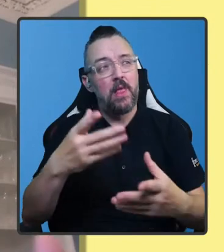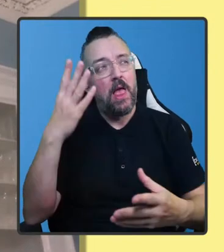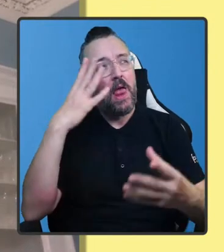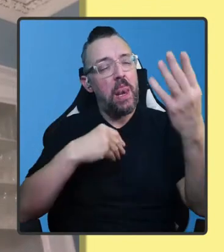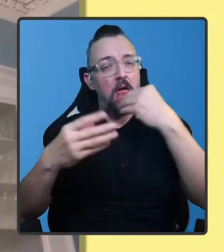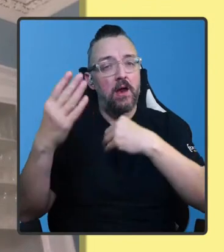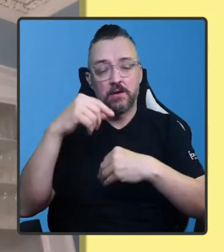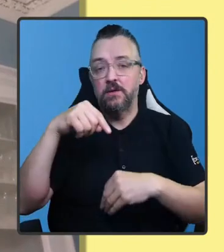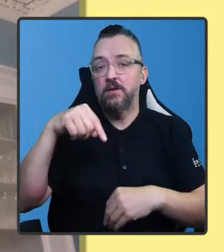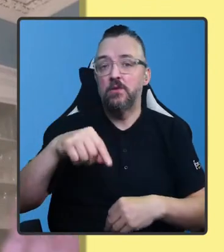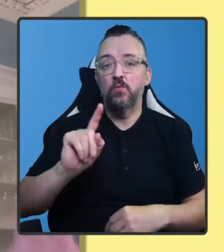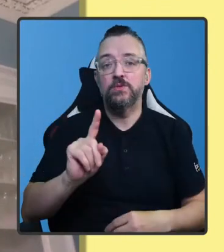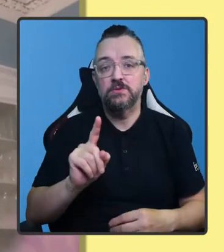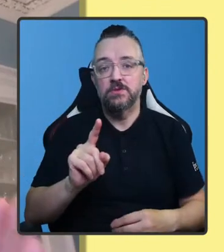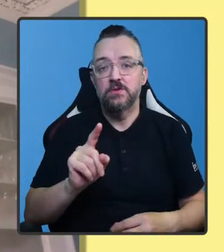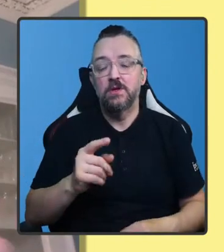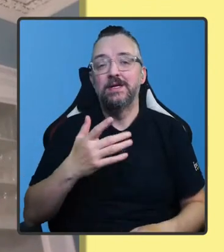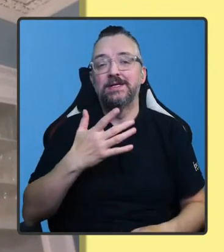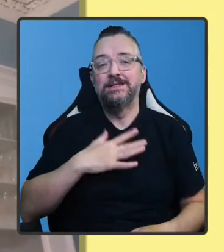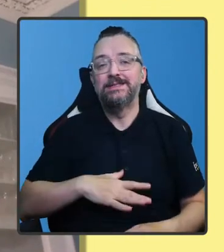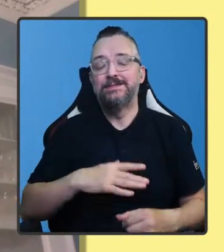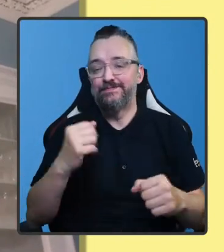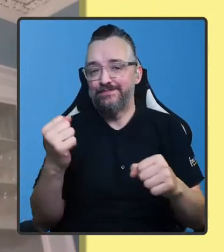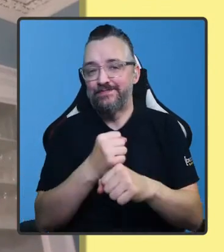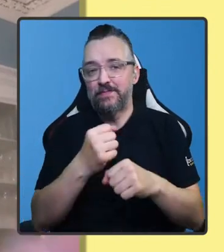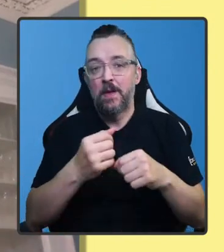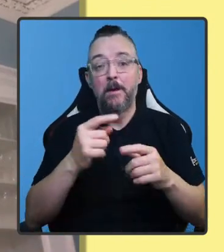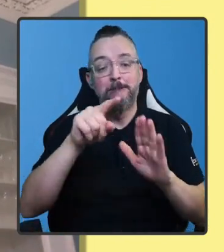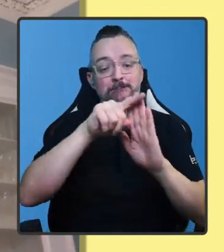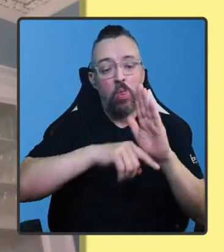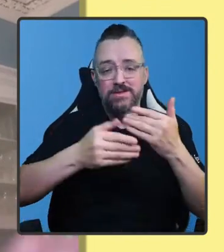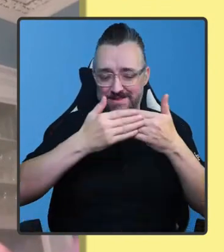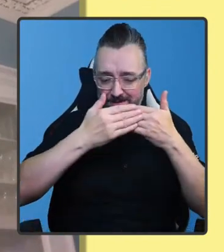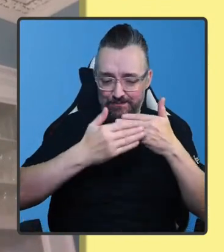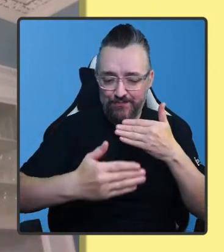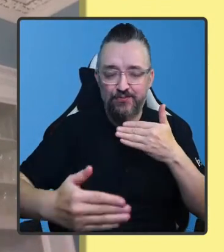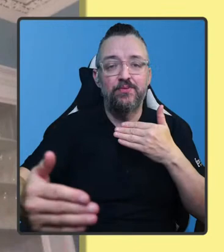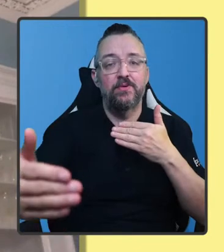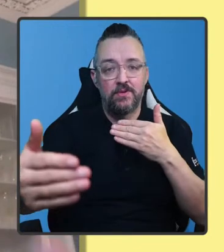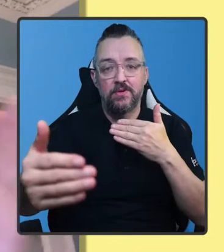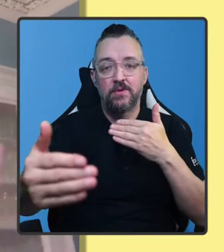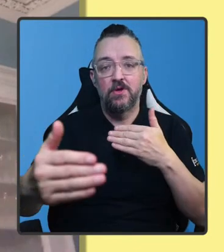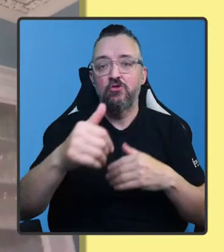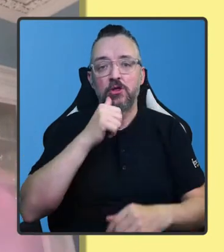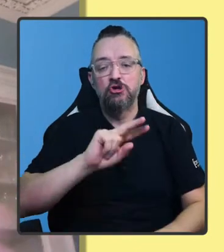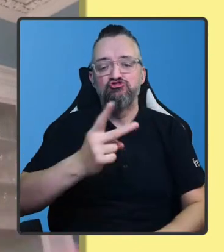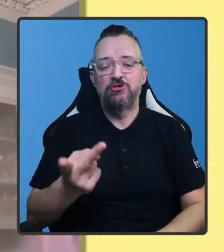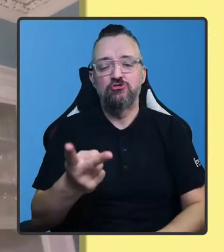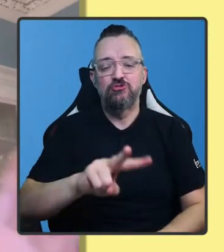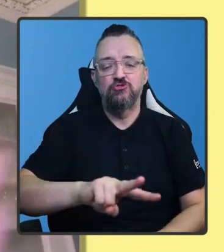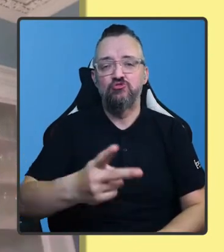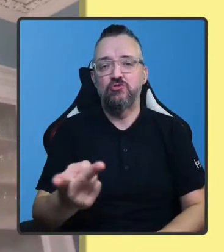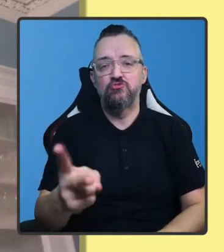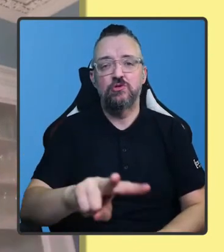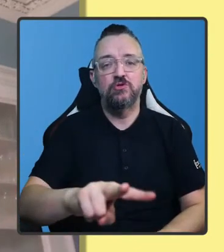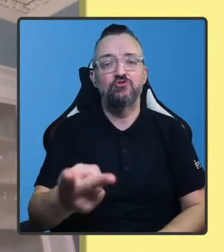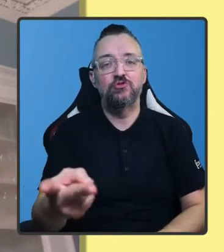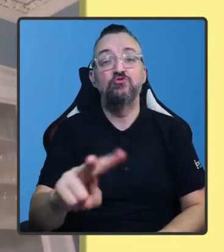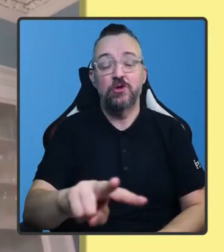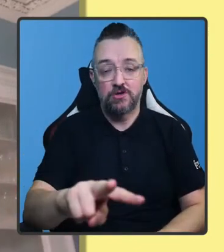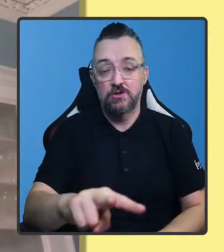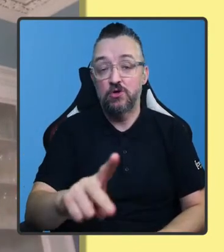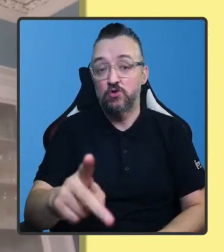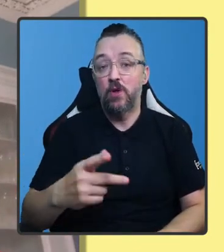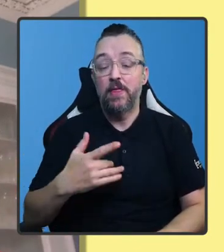policy is the need to construct a long-term policy that doesn't chop and change. So the proposed Living Income